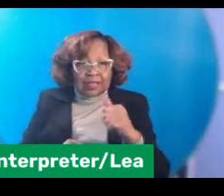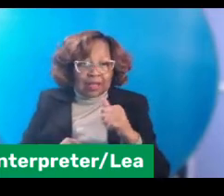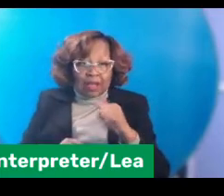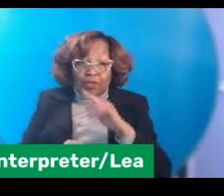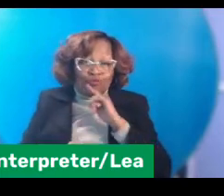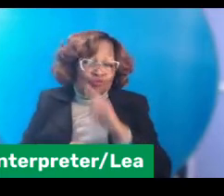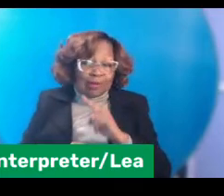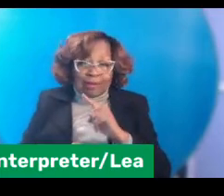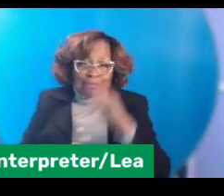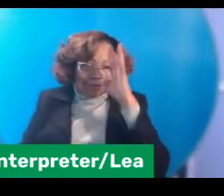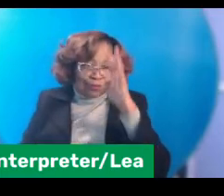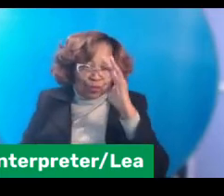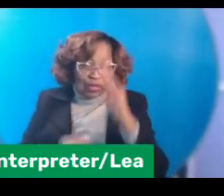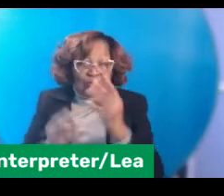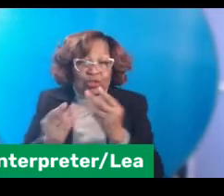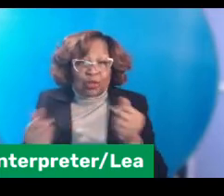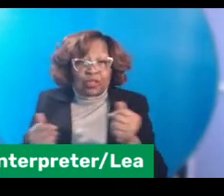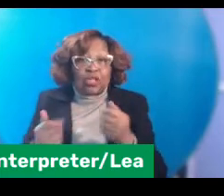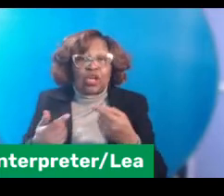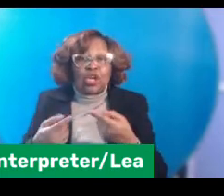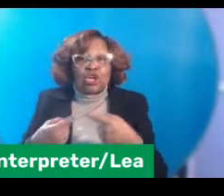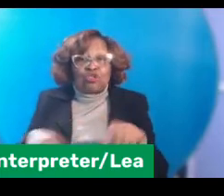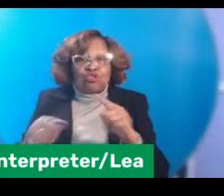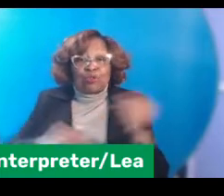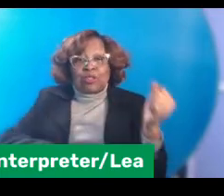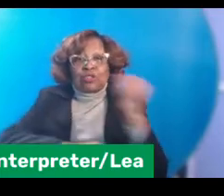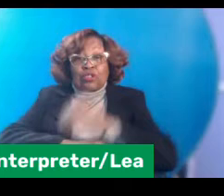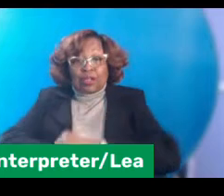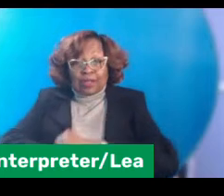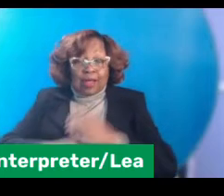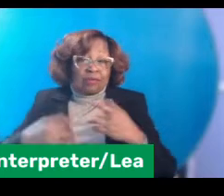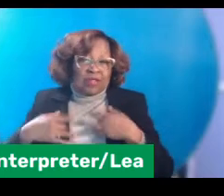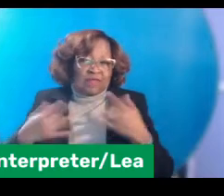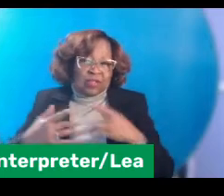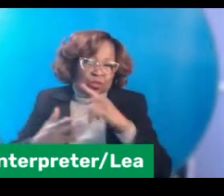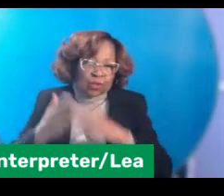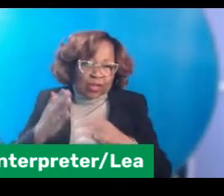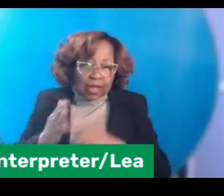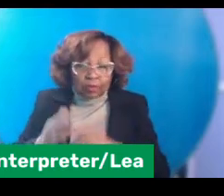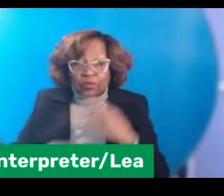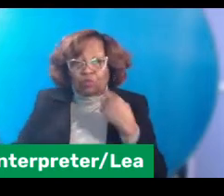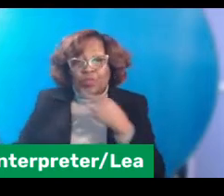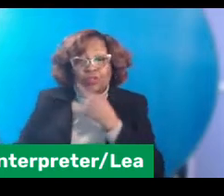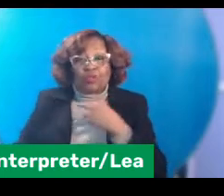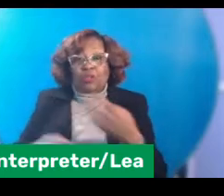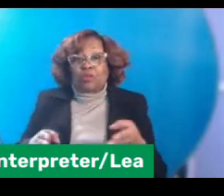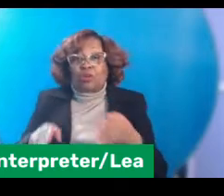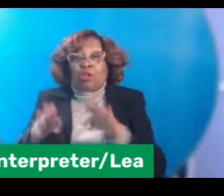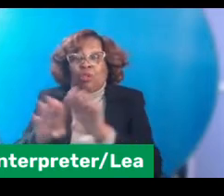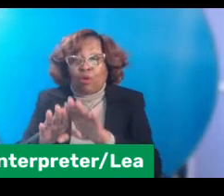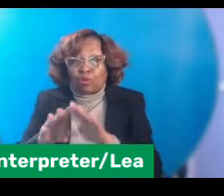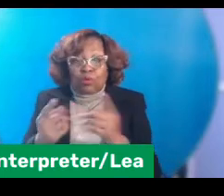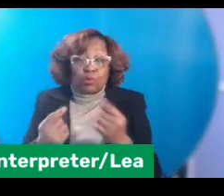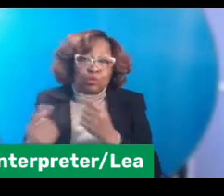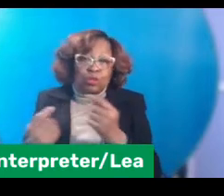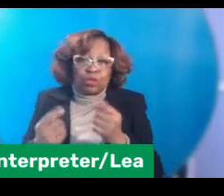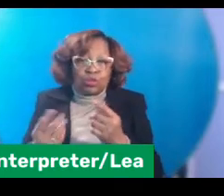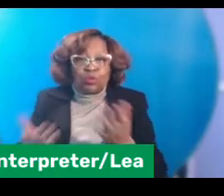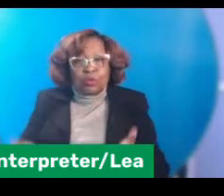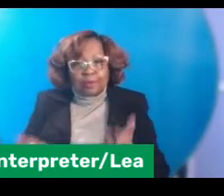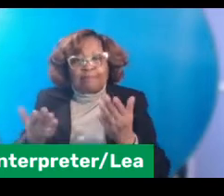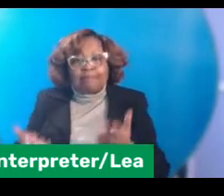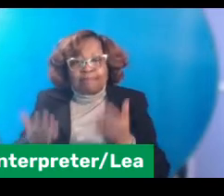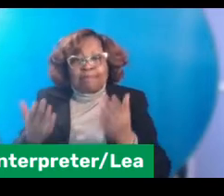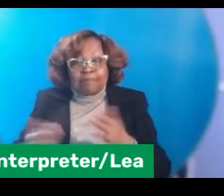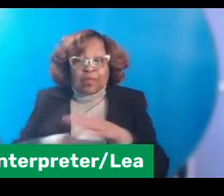creative solution, is during the shutdown when events were canceled, restaurants were closed, what do we do to lift up our